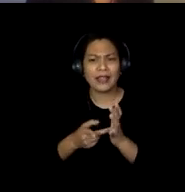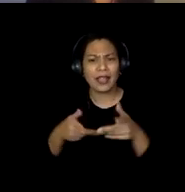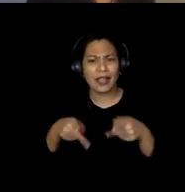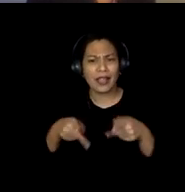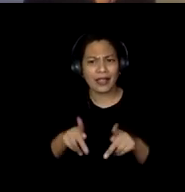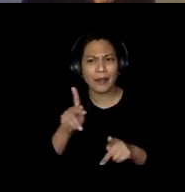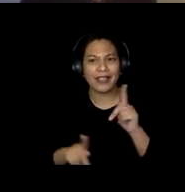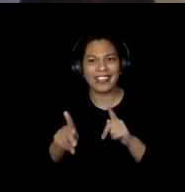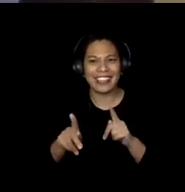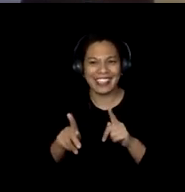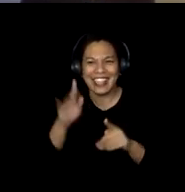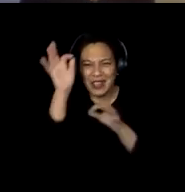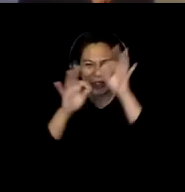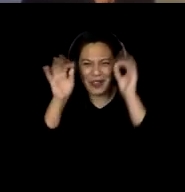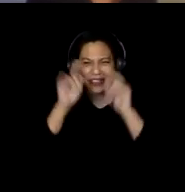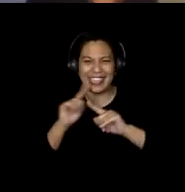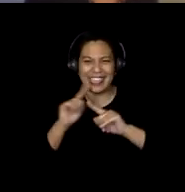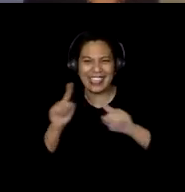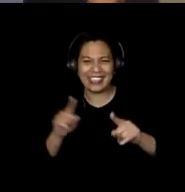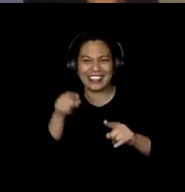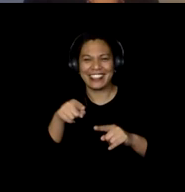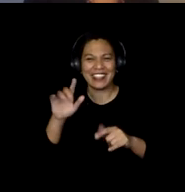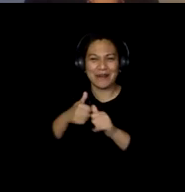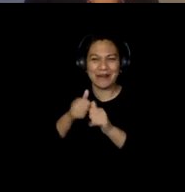search. Oh, that's my phone again, sorry.